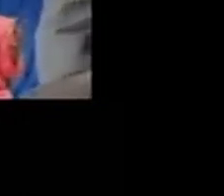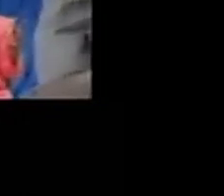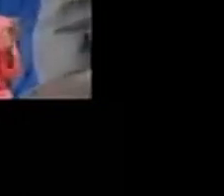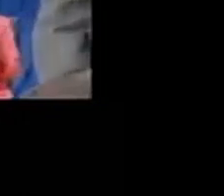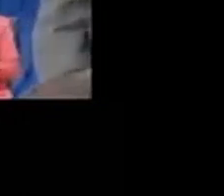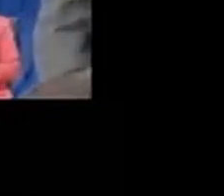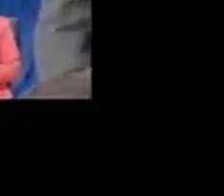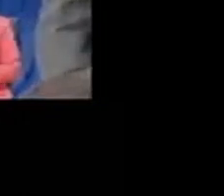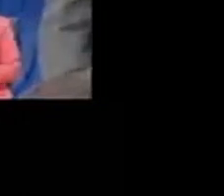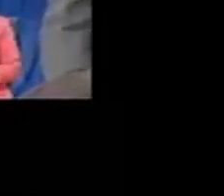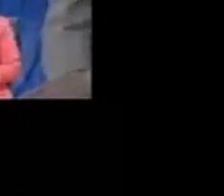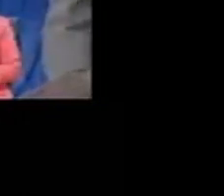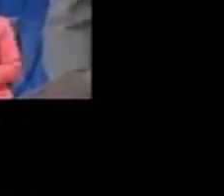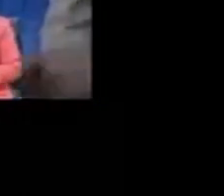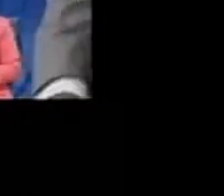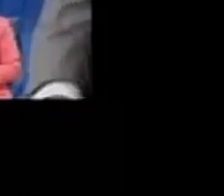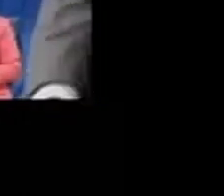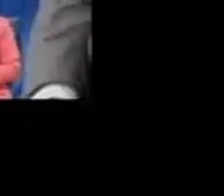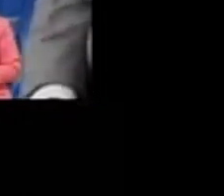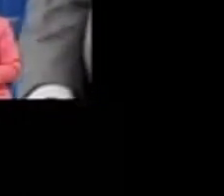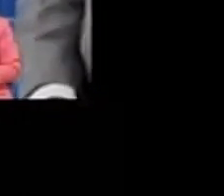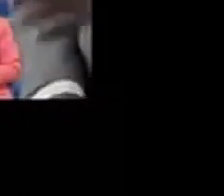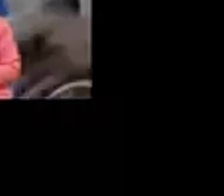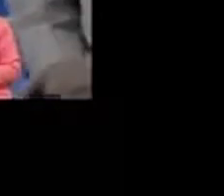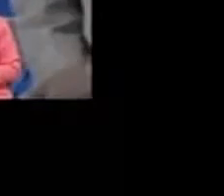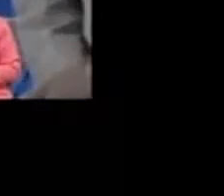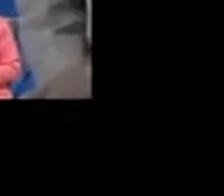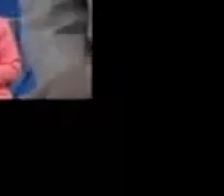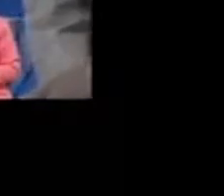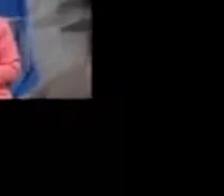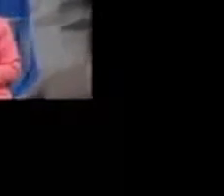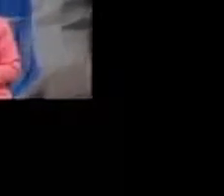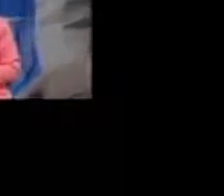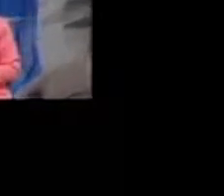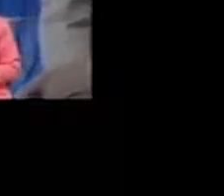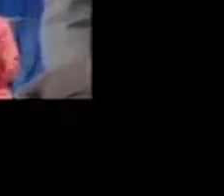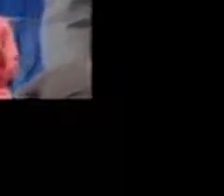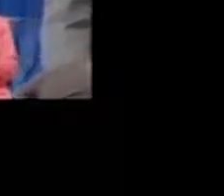Praise the living God. Children of God,